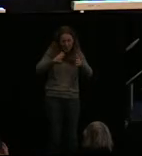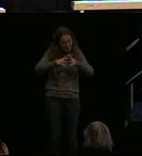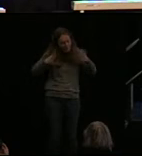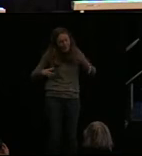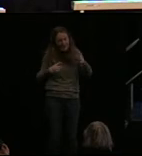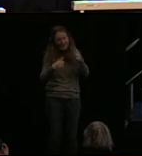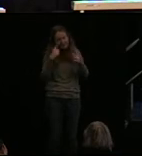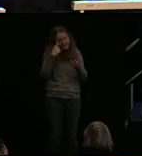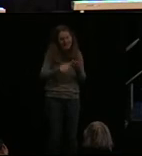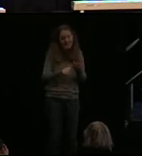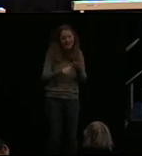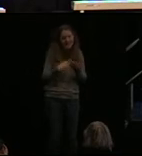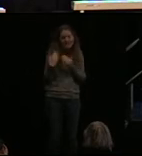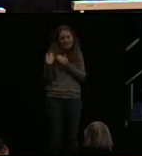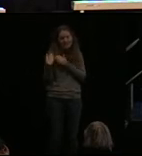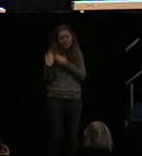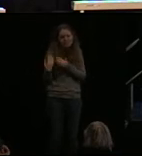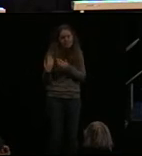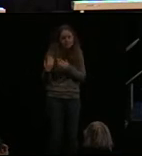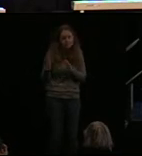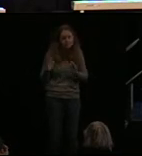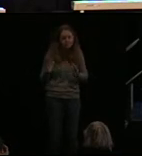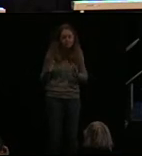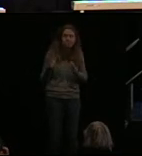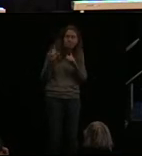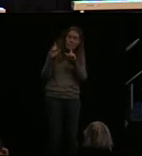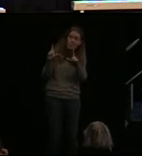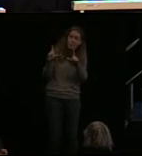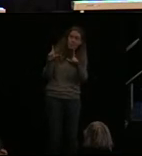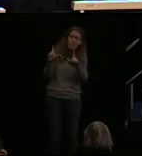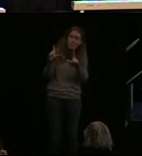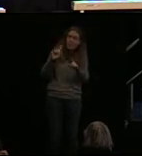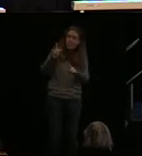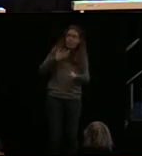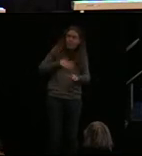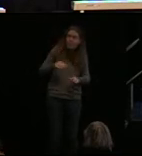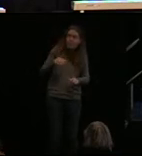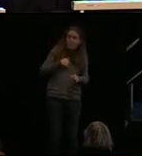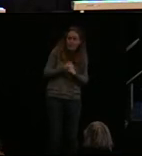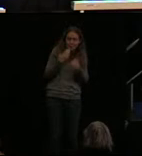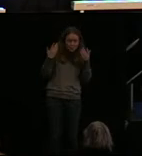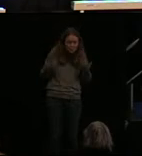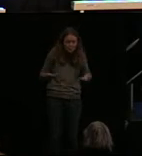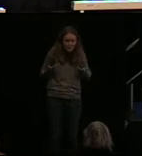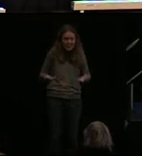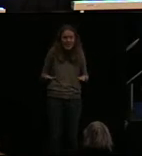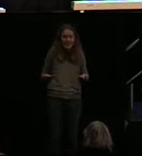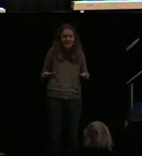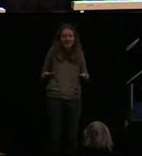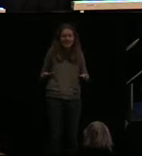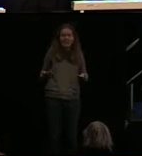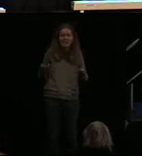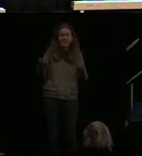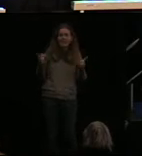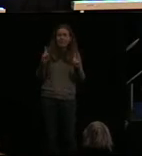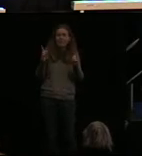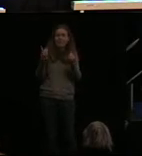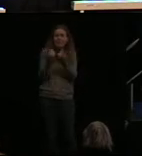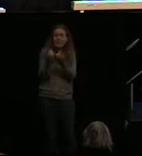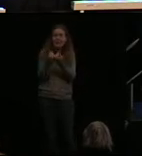decisions. Take the pressure off and say, Lord, what do you want me to do today? Yeah. What